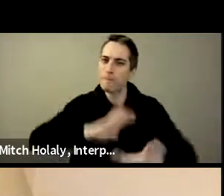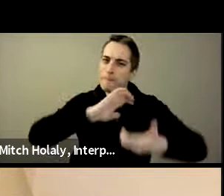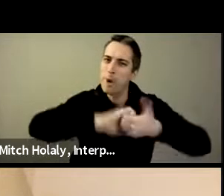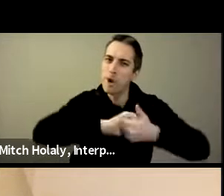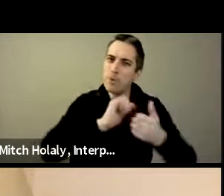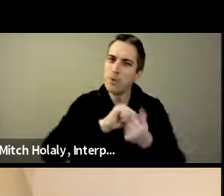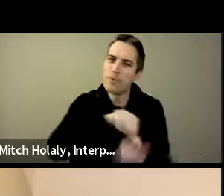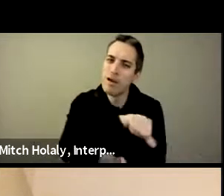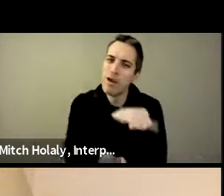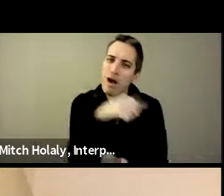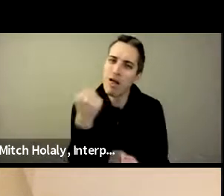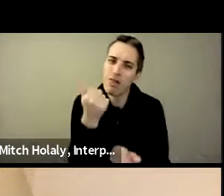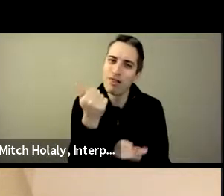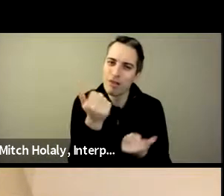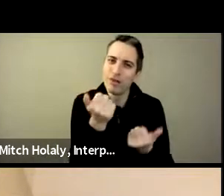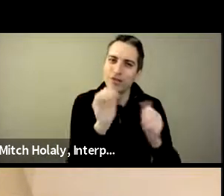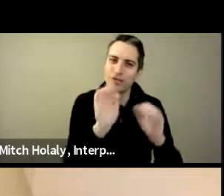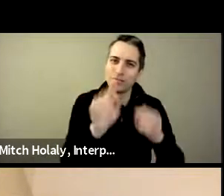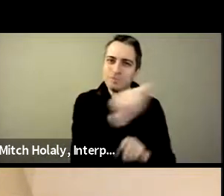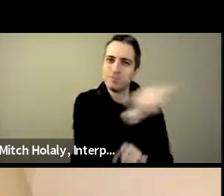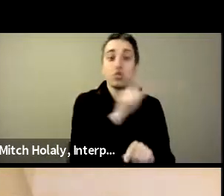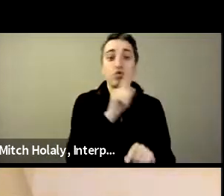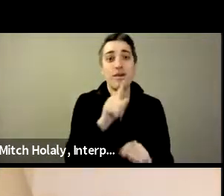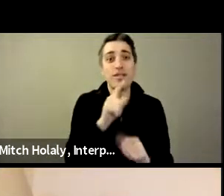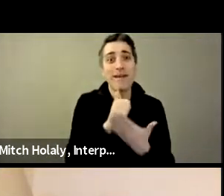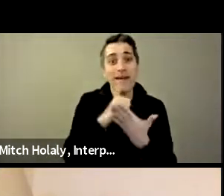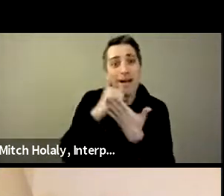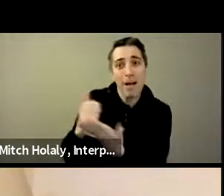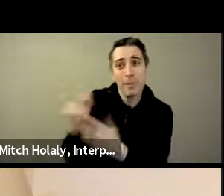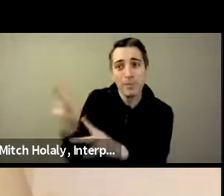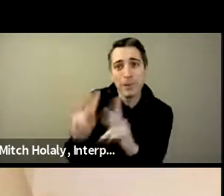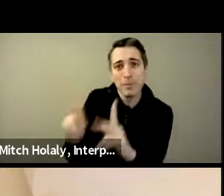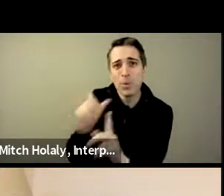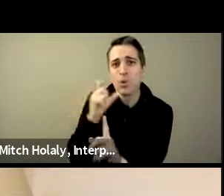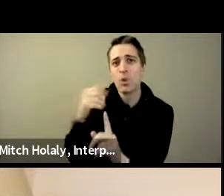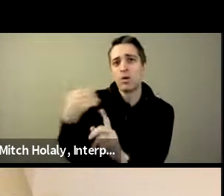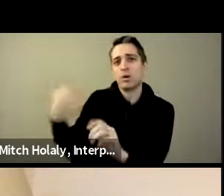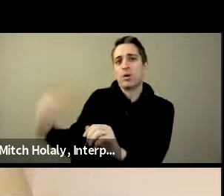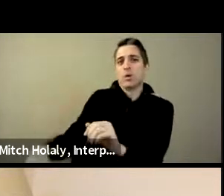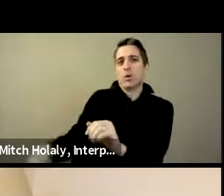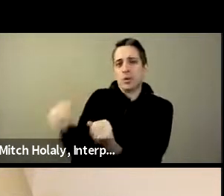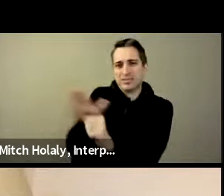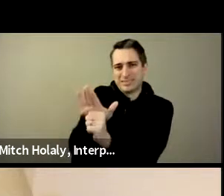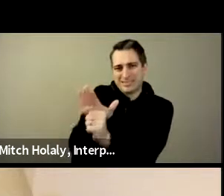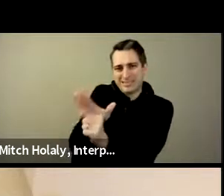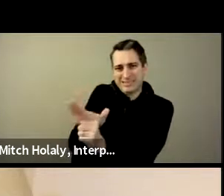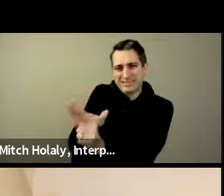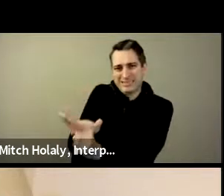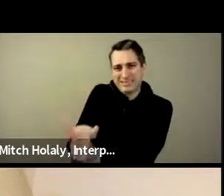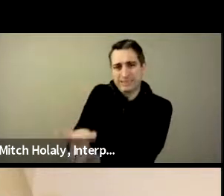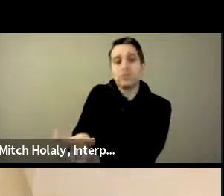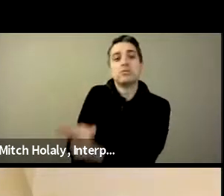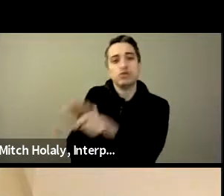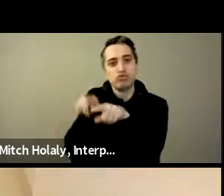to cope with the frightening and the stressful situation brought about by the pandemic.